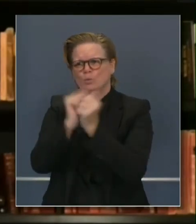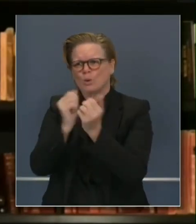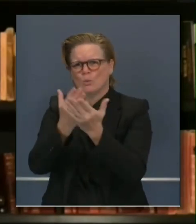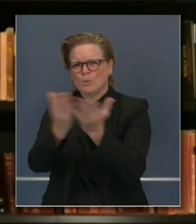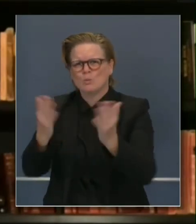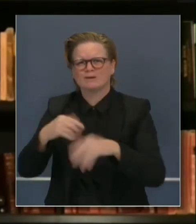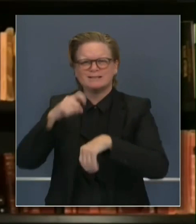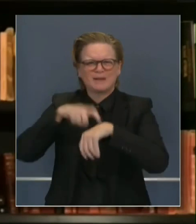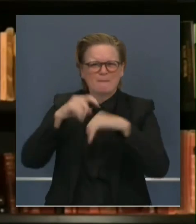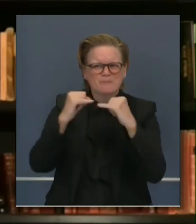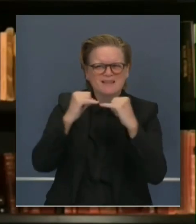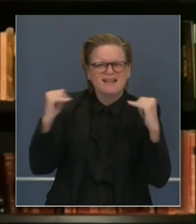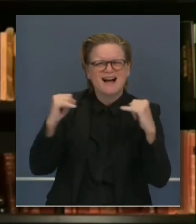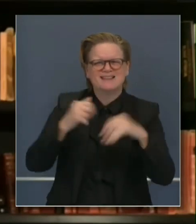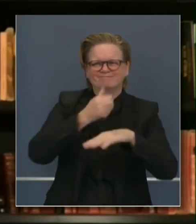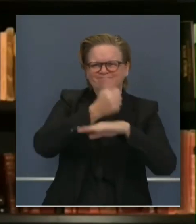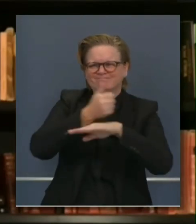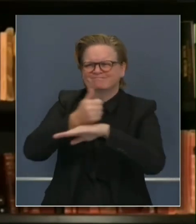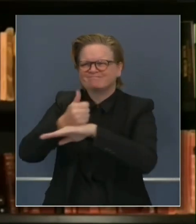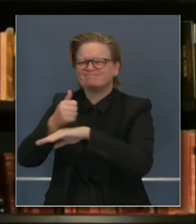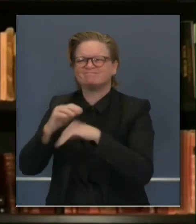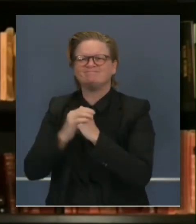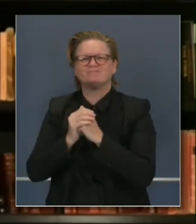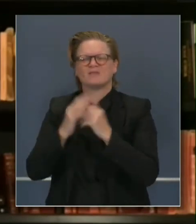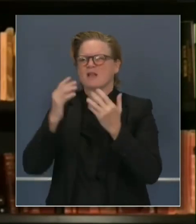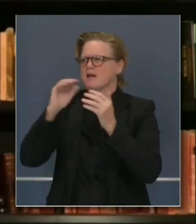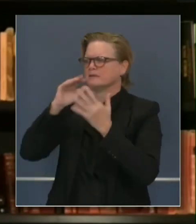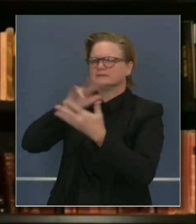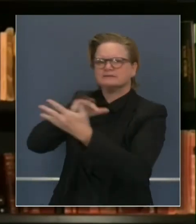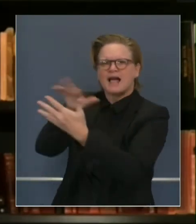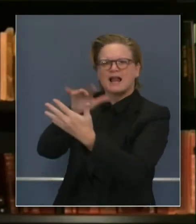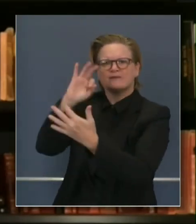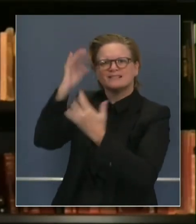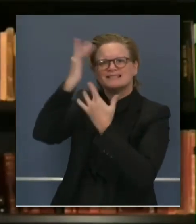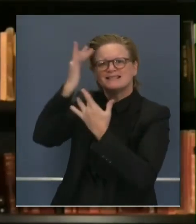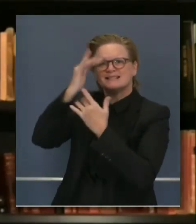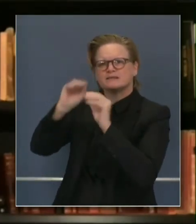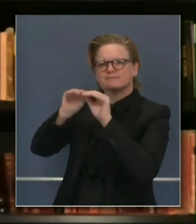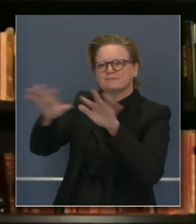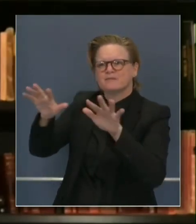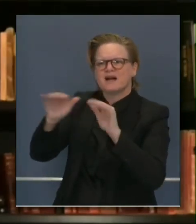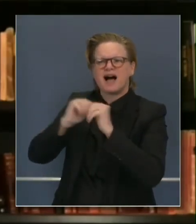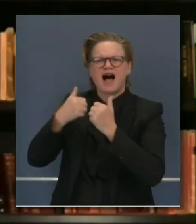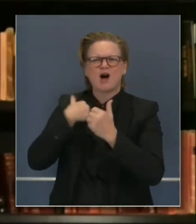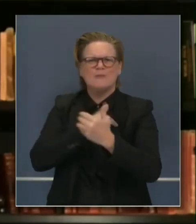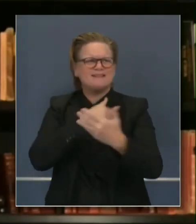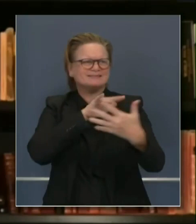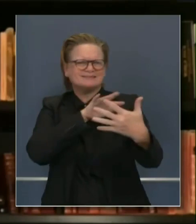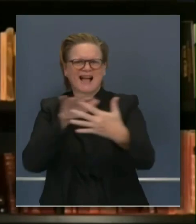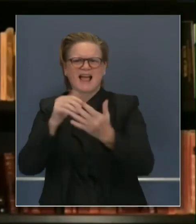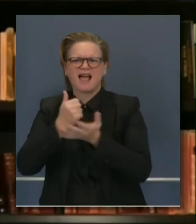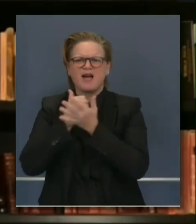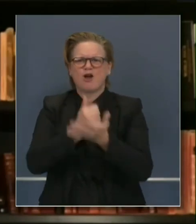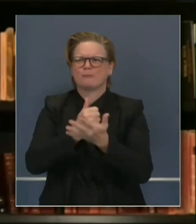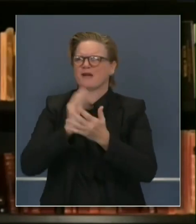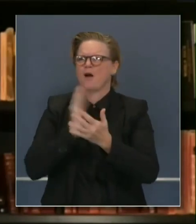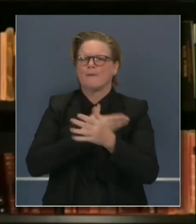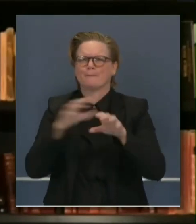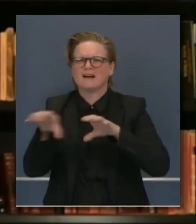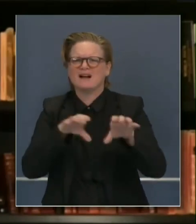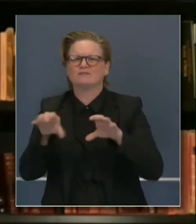just the epidemiology and the transmission rates, case rates, and positivity rates relates to this disease, but also